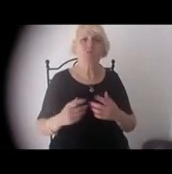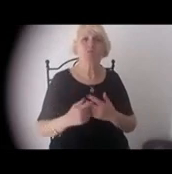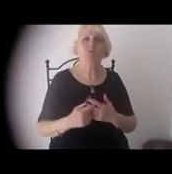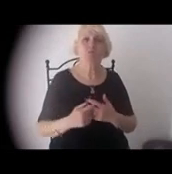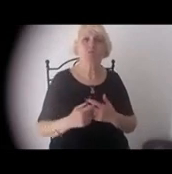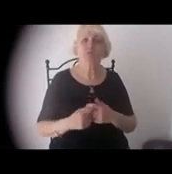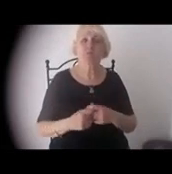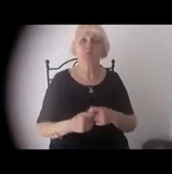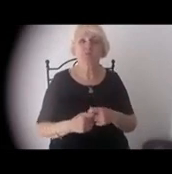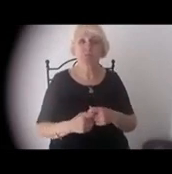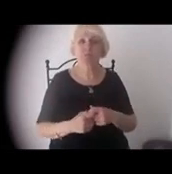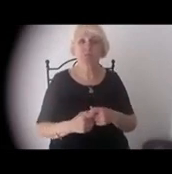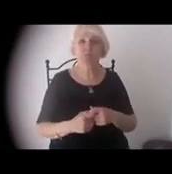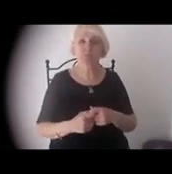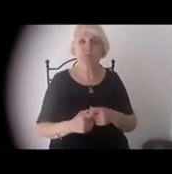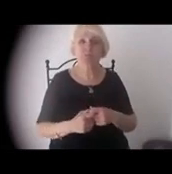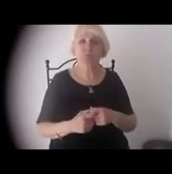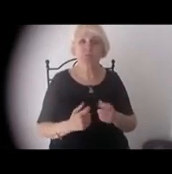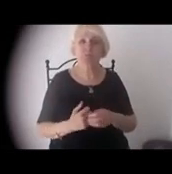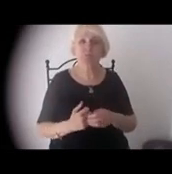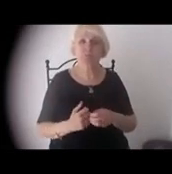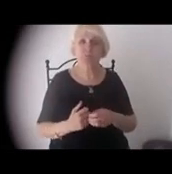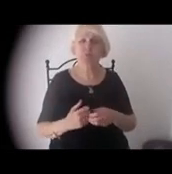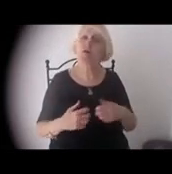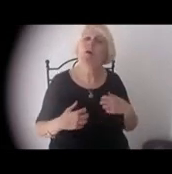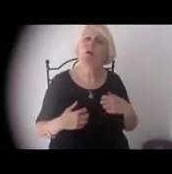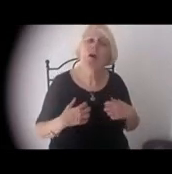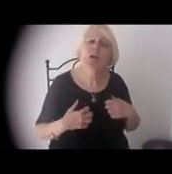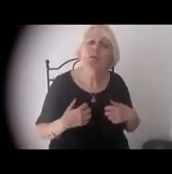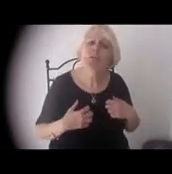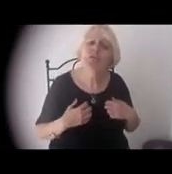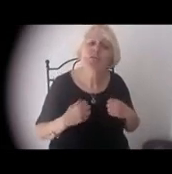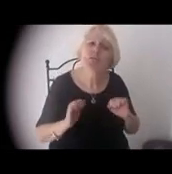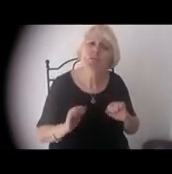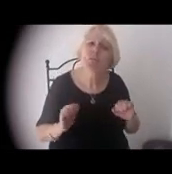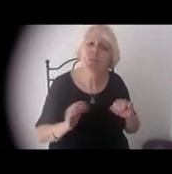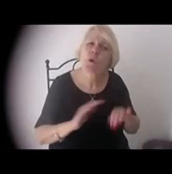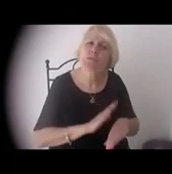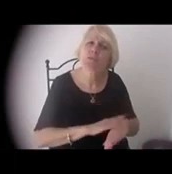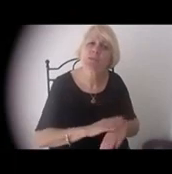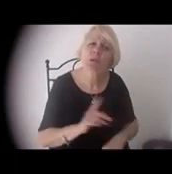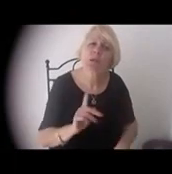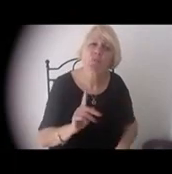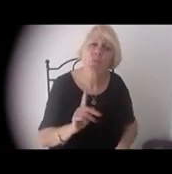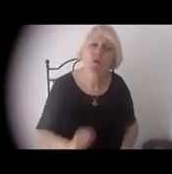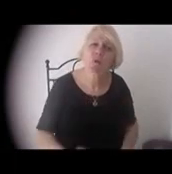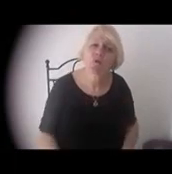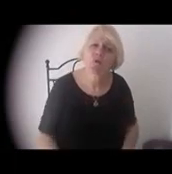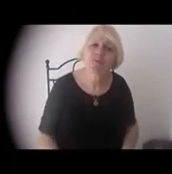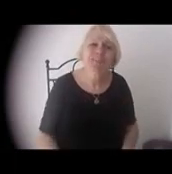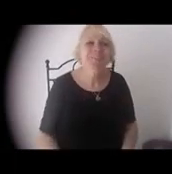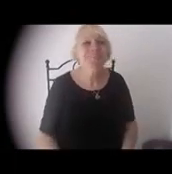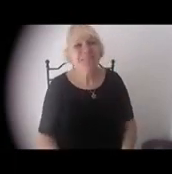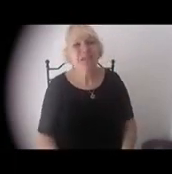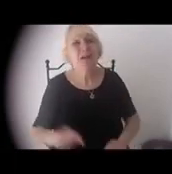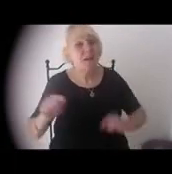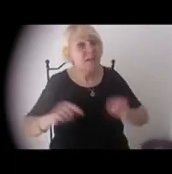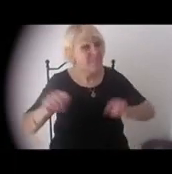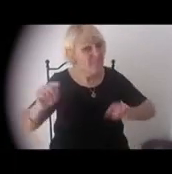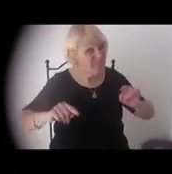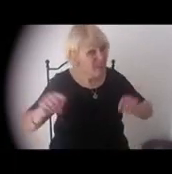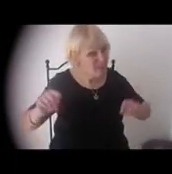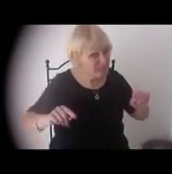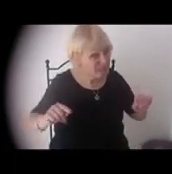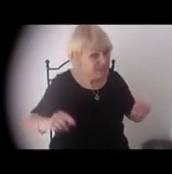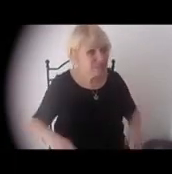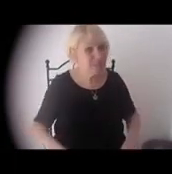patch. Just out of interest, what are the wait times roughly? There was a question. It varies from which part of the axis you're coming